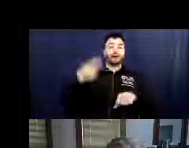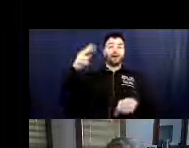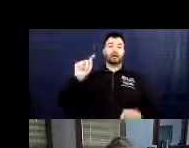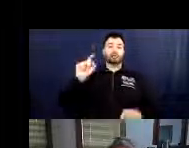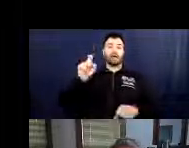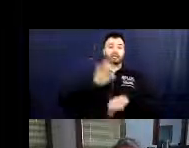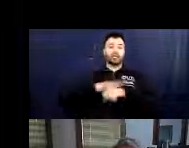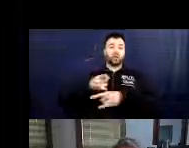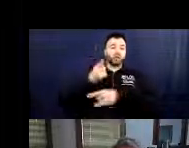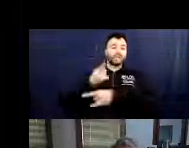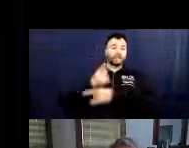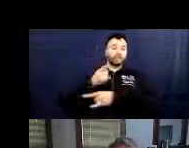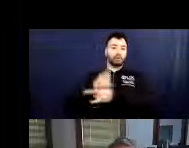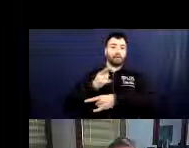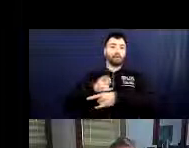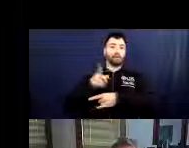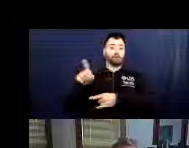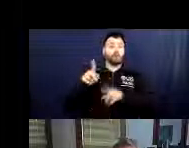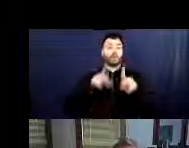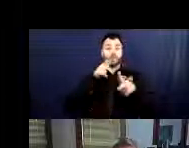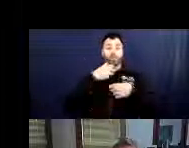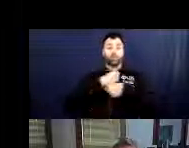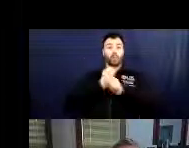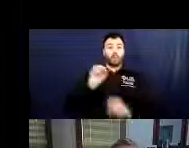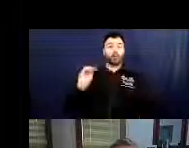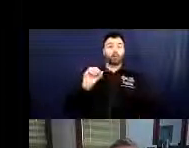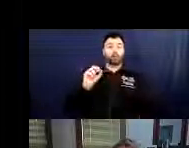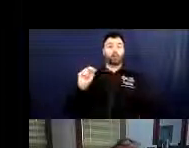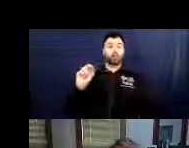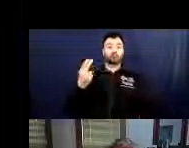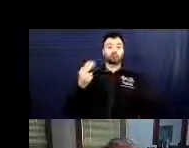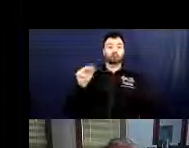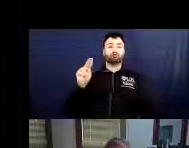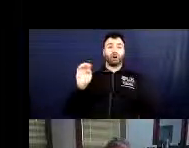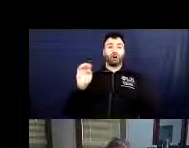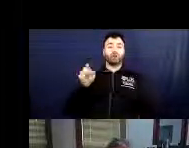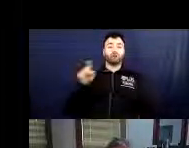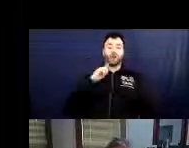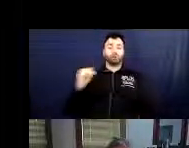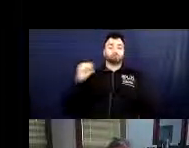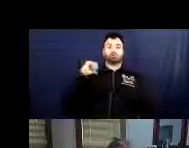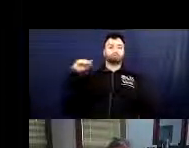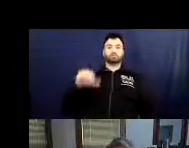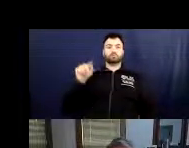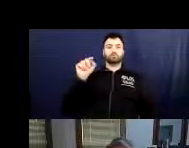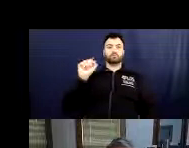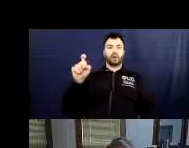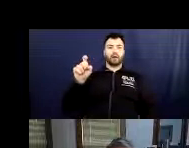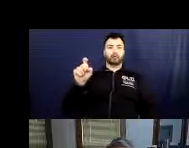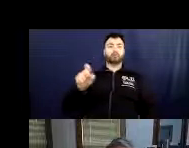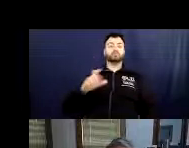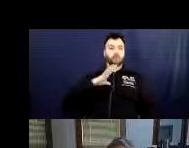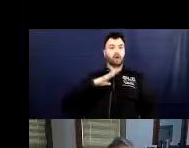General Washington, or at that time he was President Washington, sent off a crew there. Some people actually died during that battle.